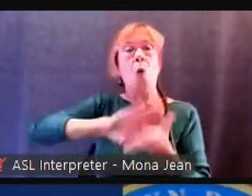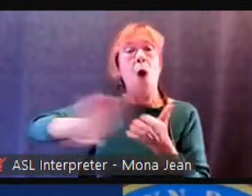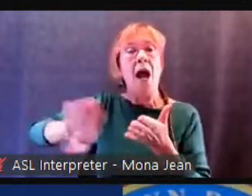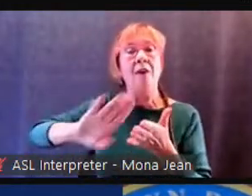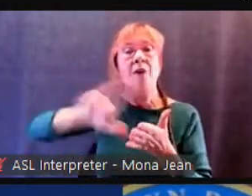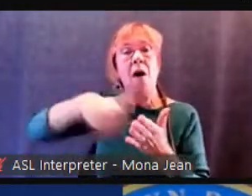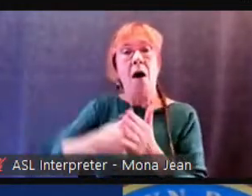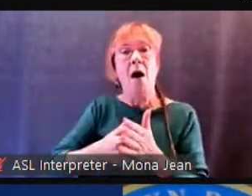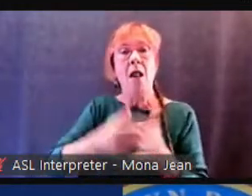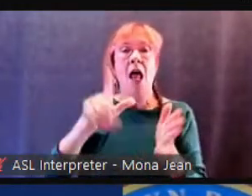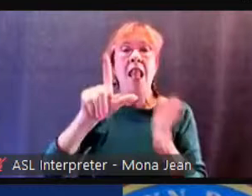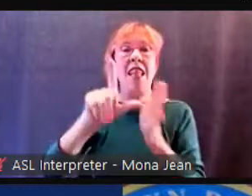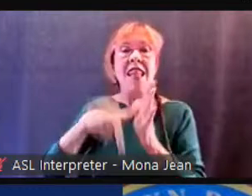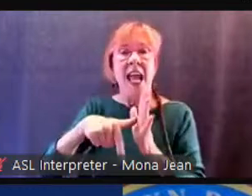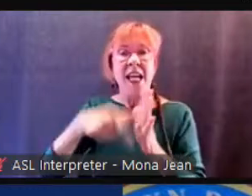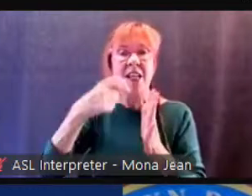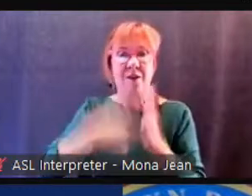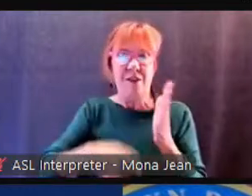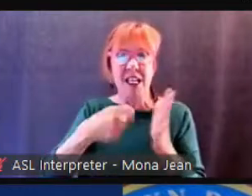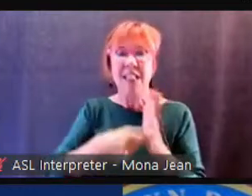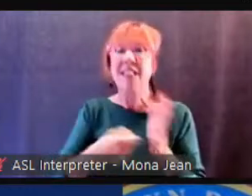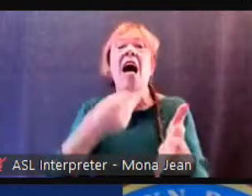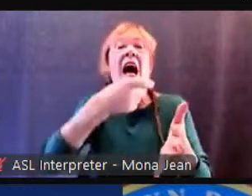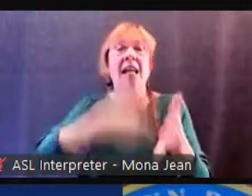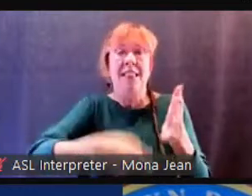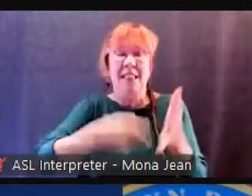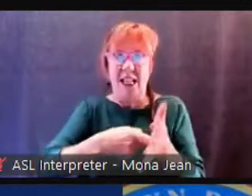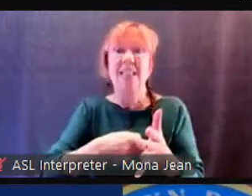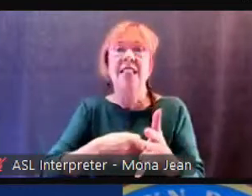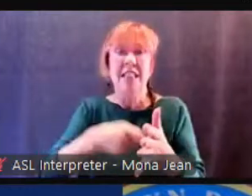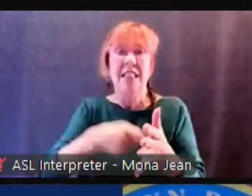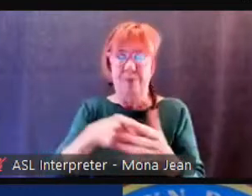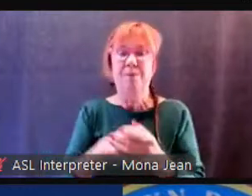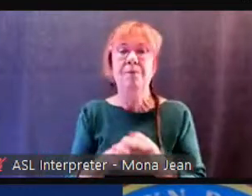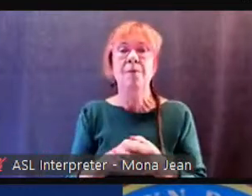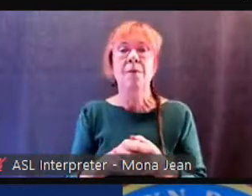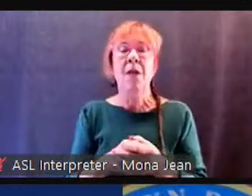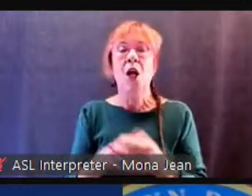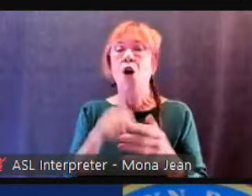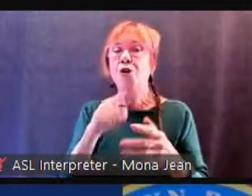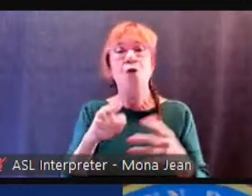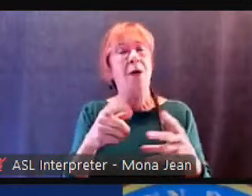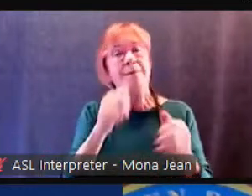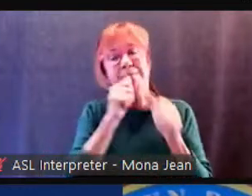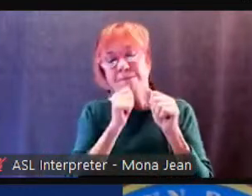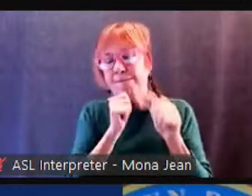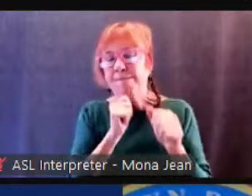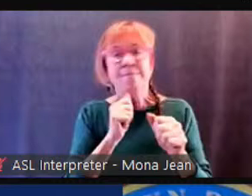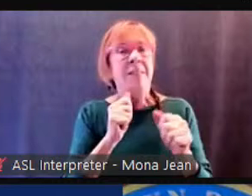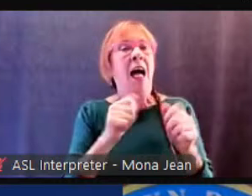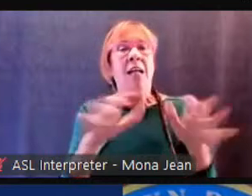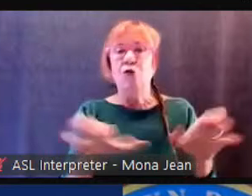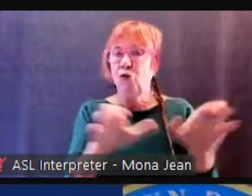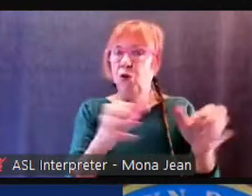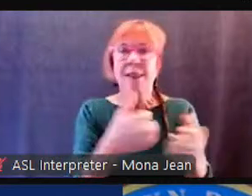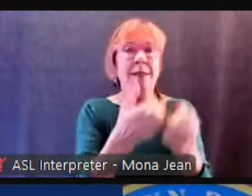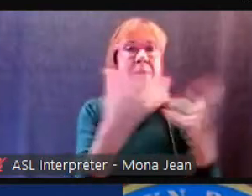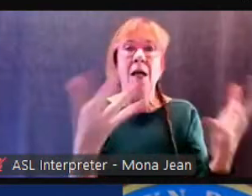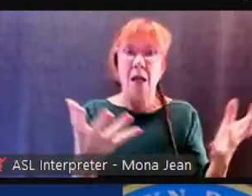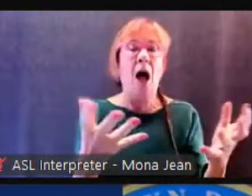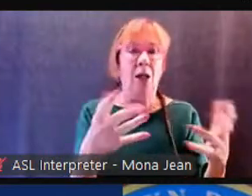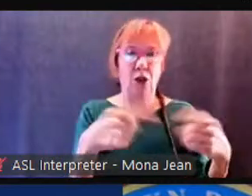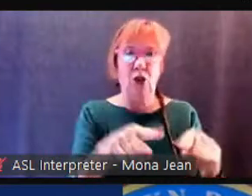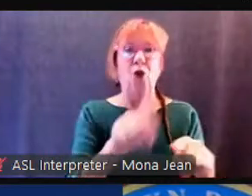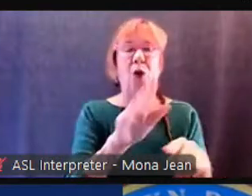those impacted by the fires. You're handling enough during the building process, so we're committed to alleviating